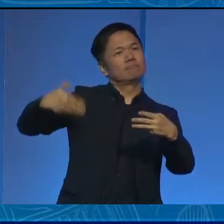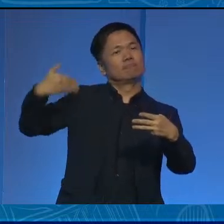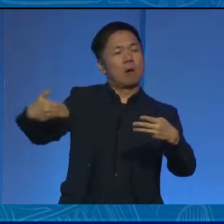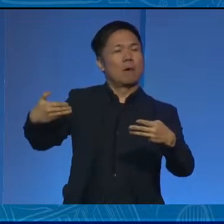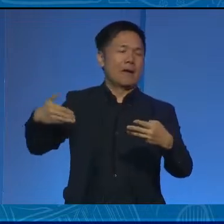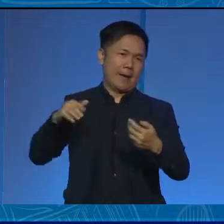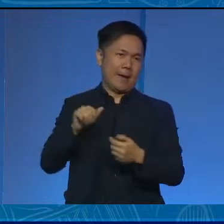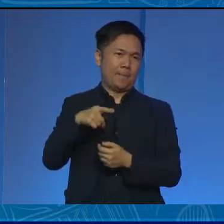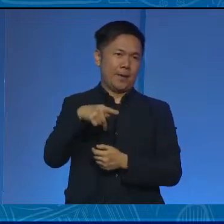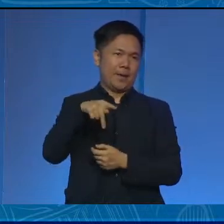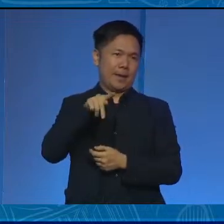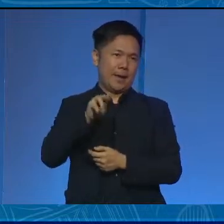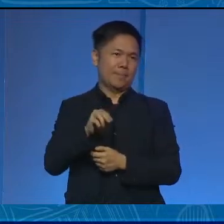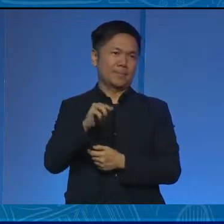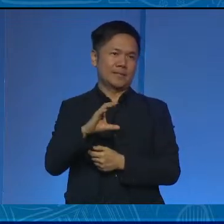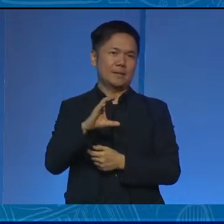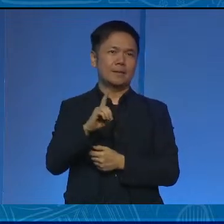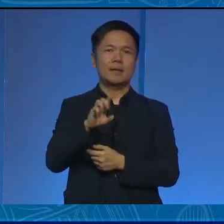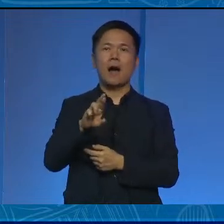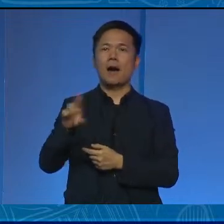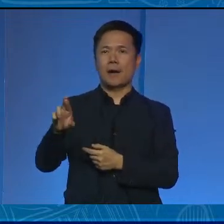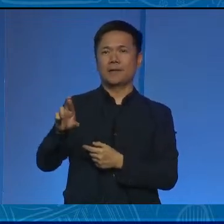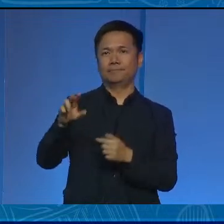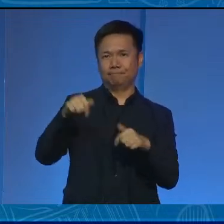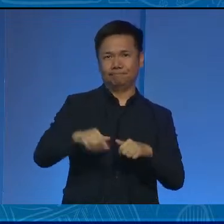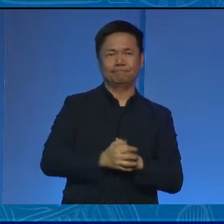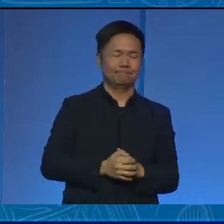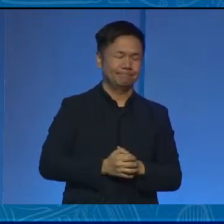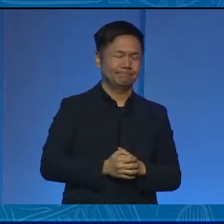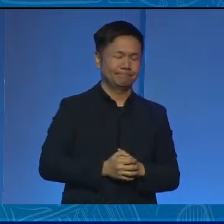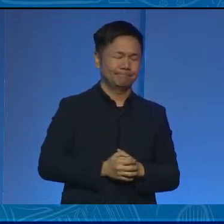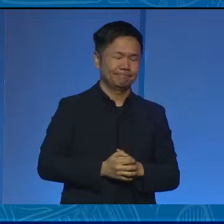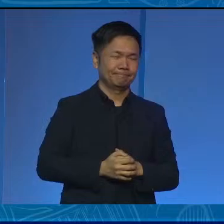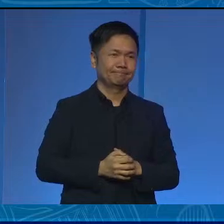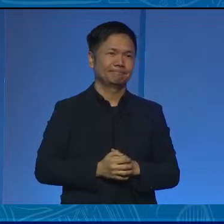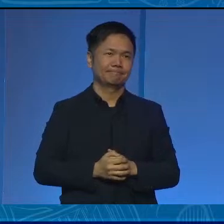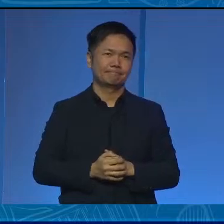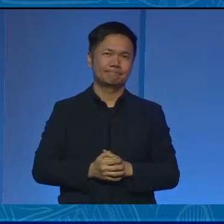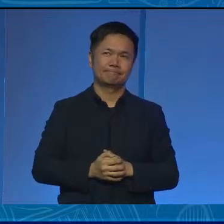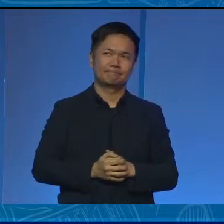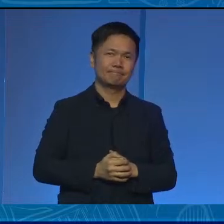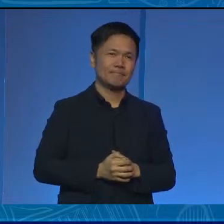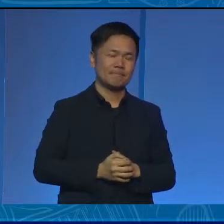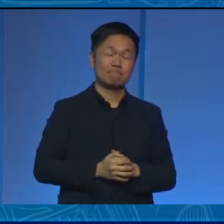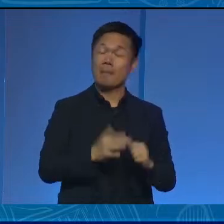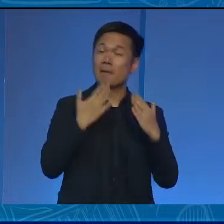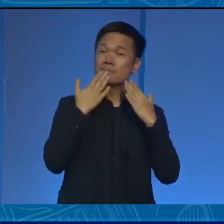of previous versions of this, editions of this conference.